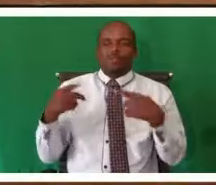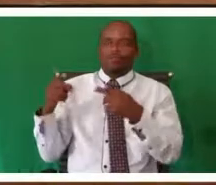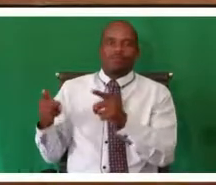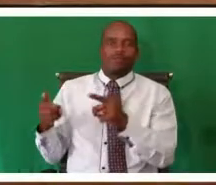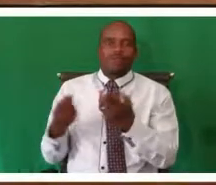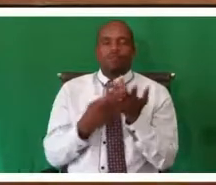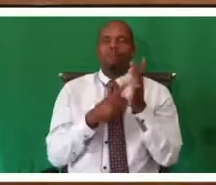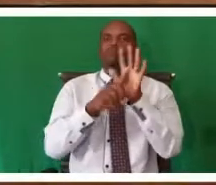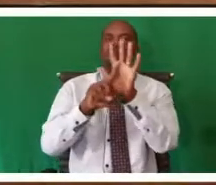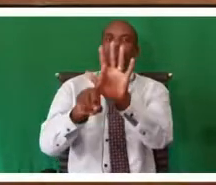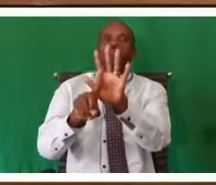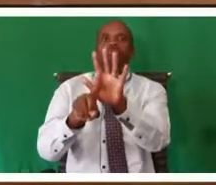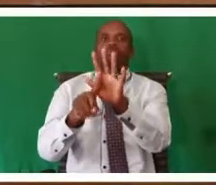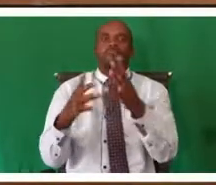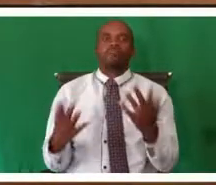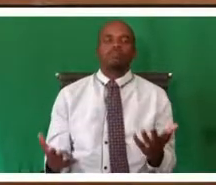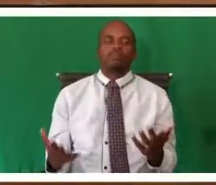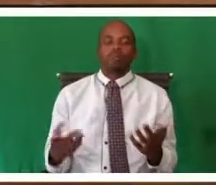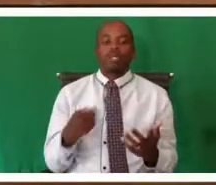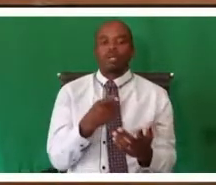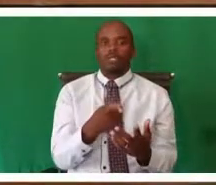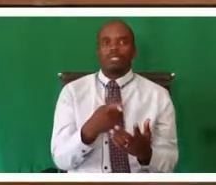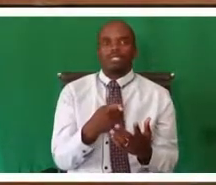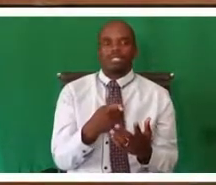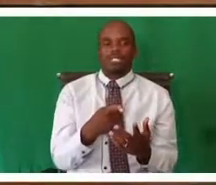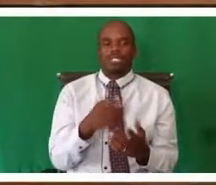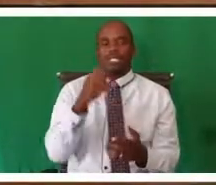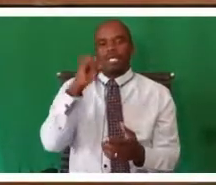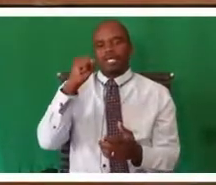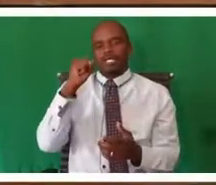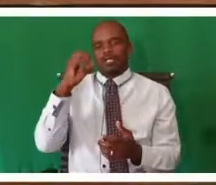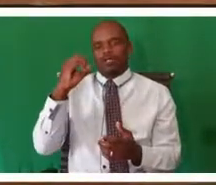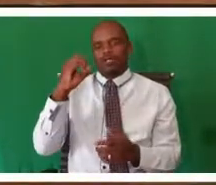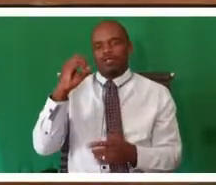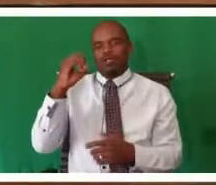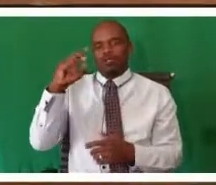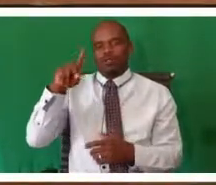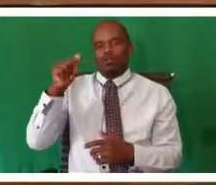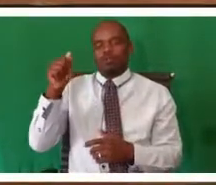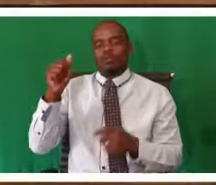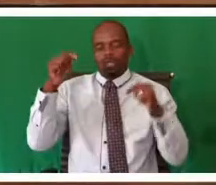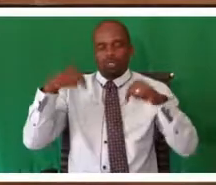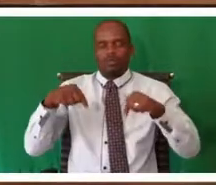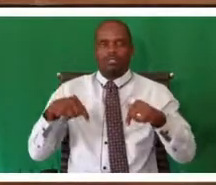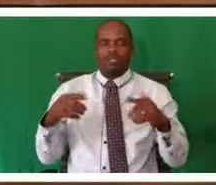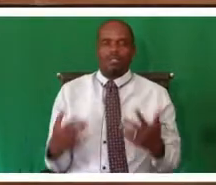broadcasting the SOPA today. We had to stick to